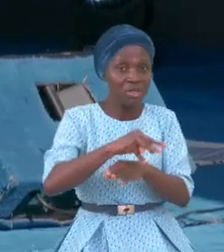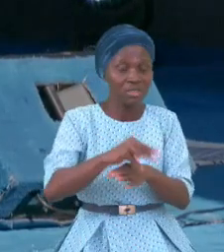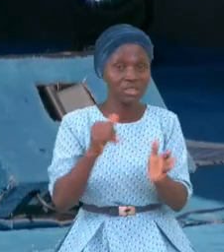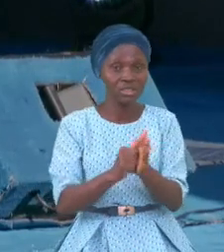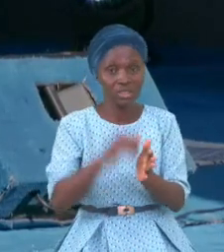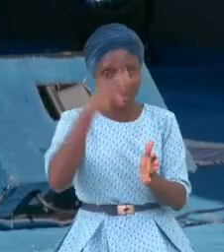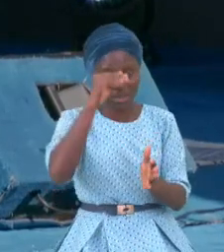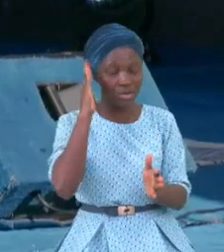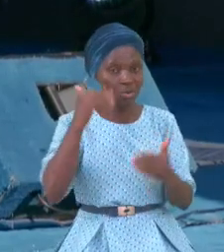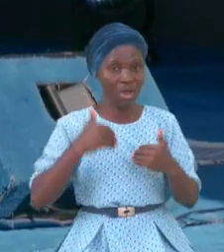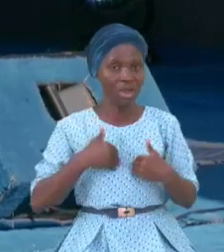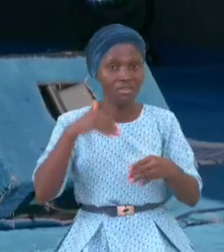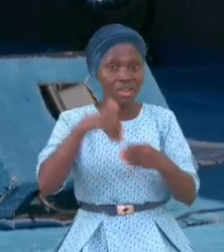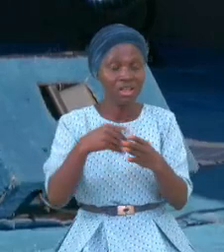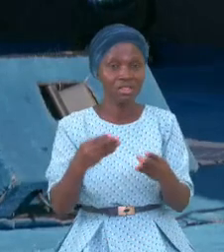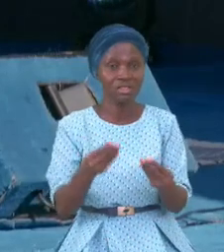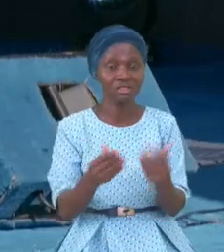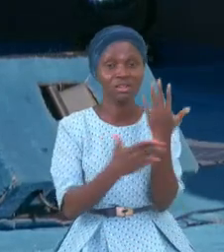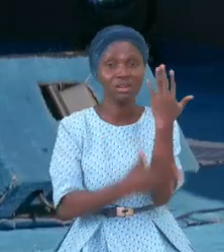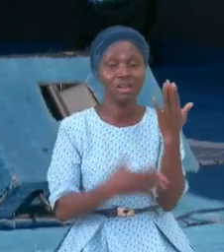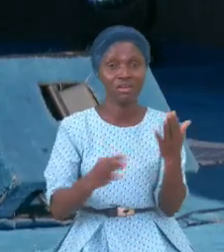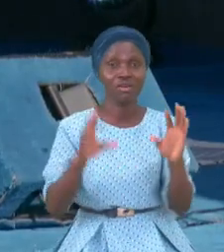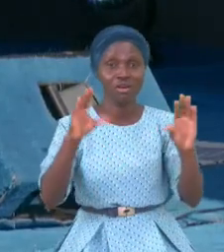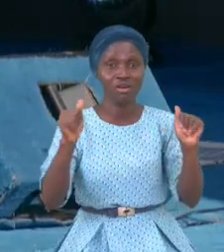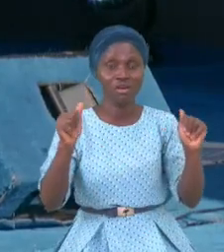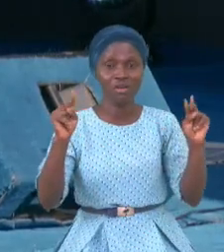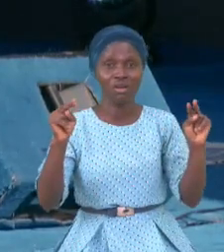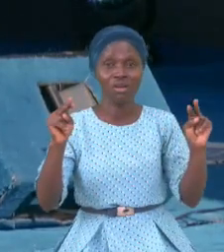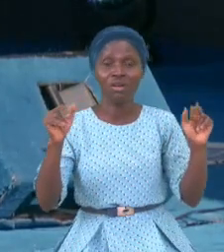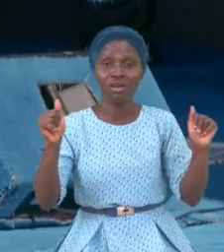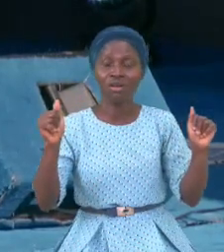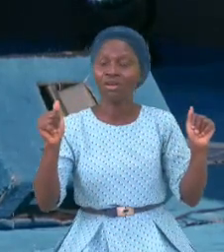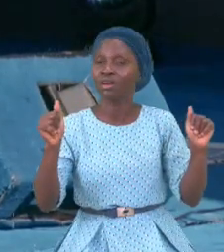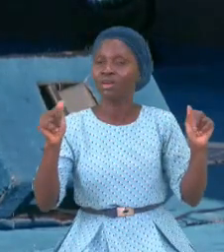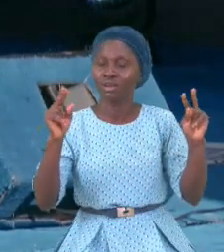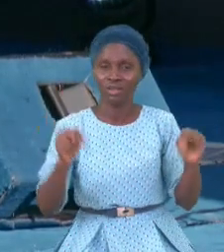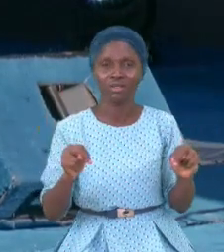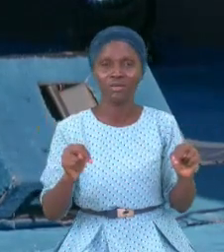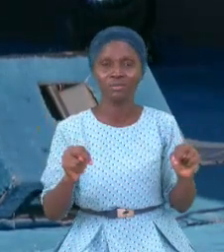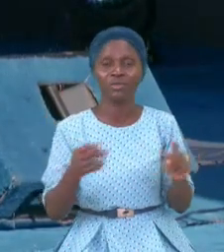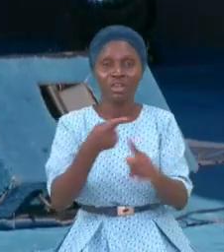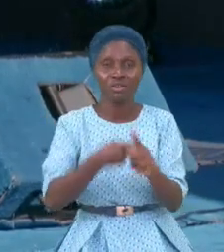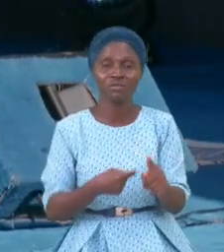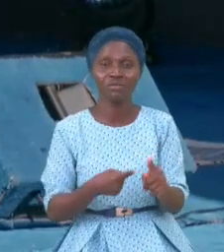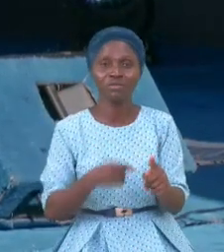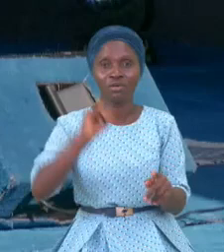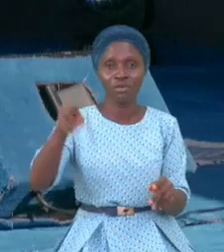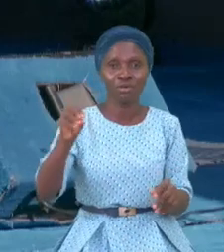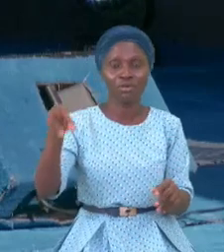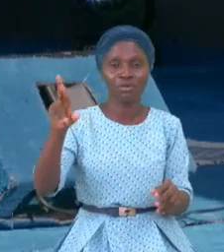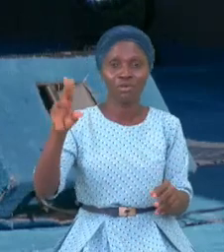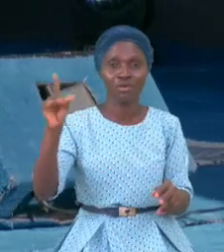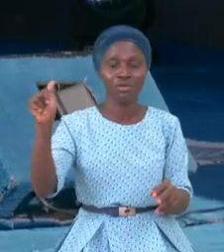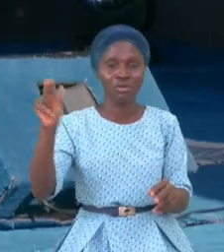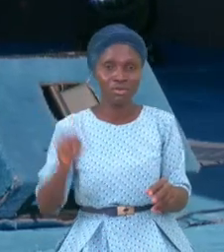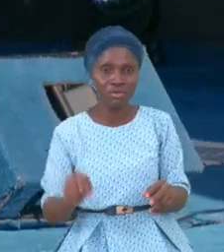from king to king, from territory to territory, from Jordan to Jericho, and everywhere. He